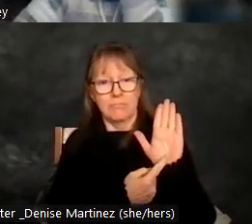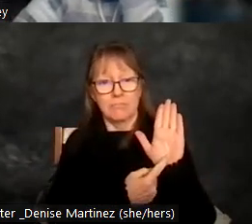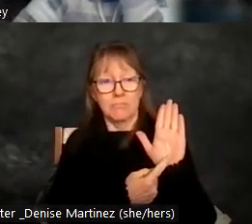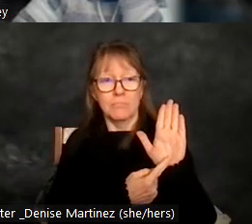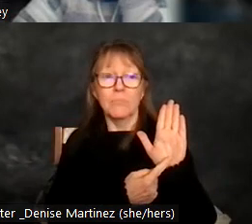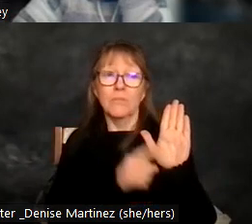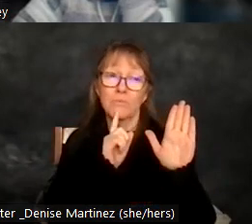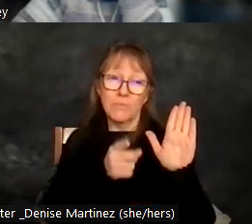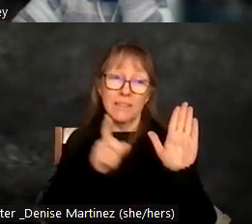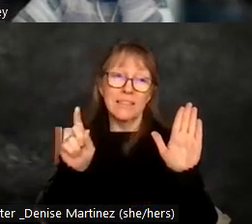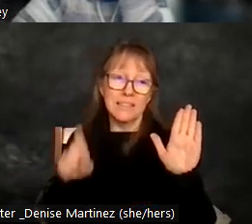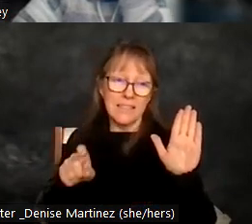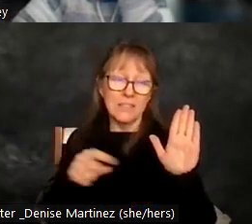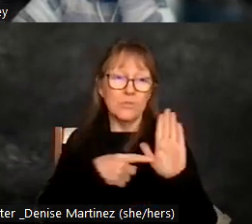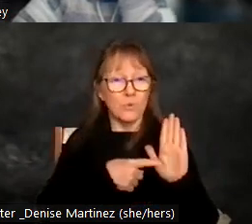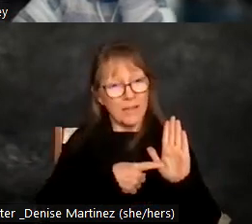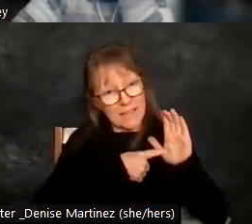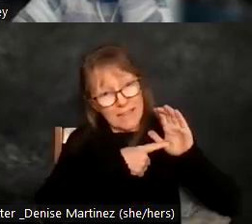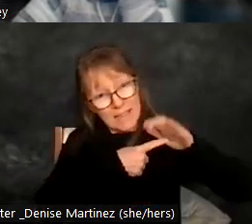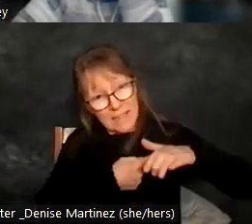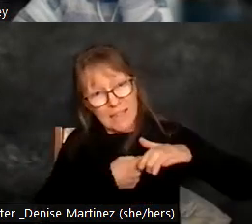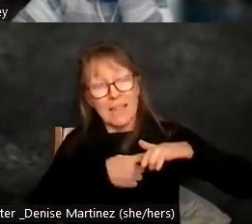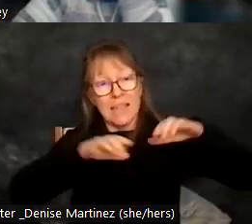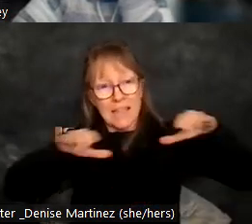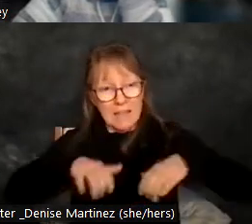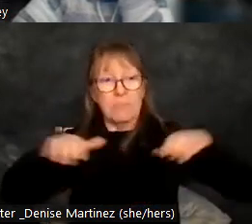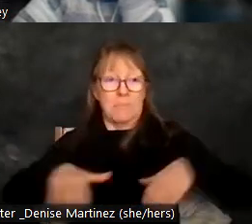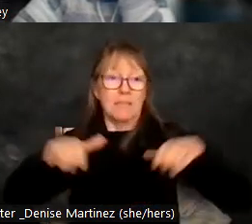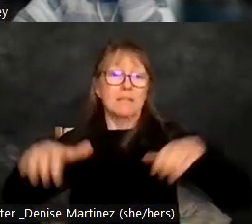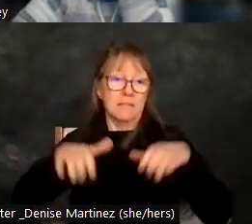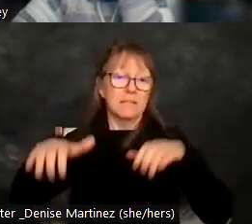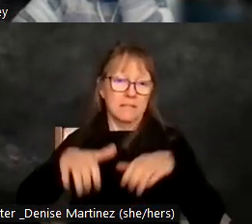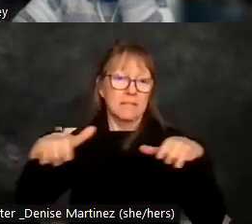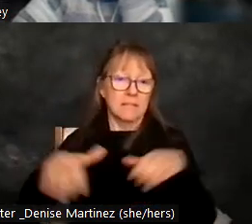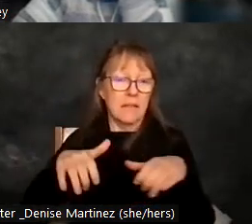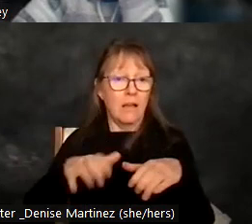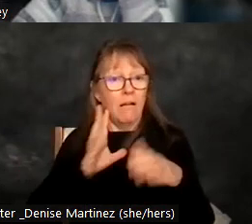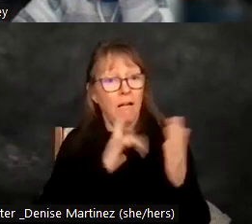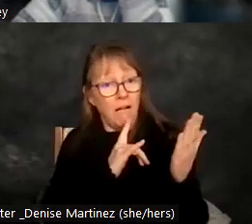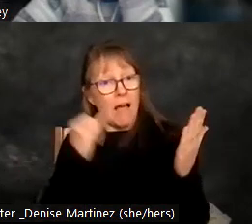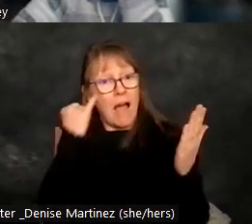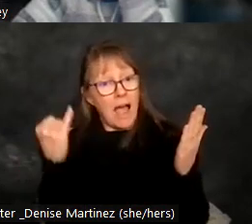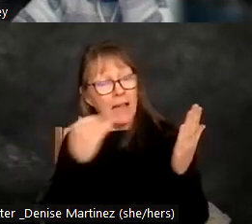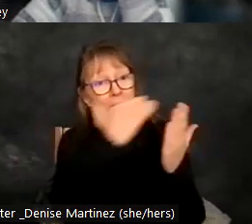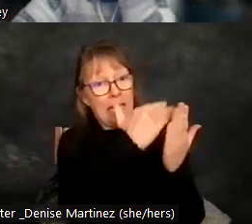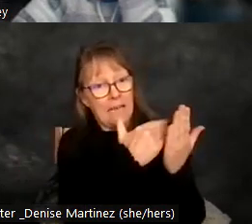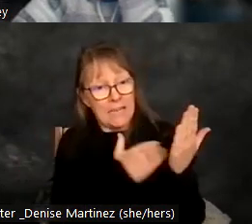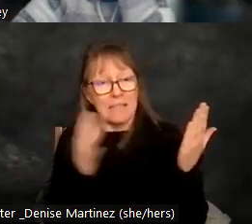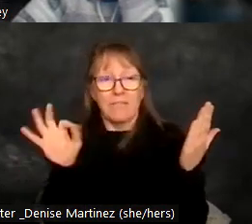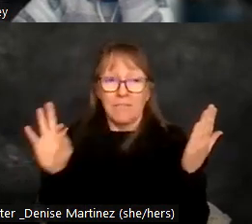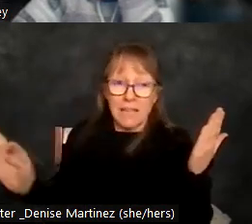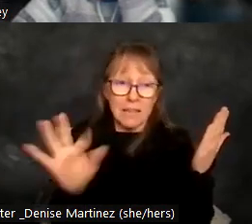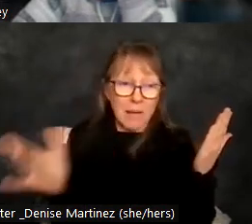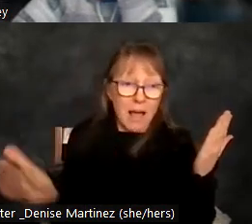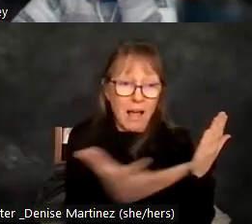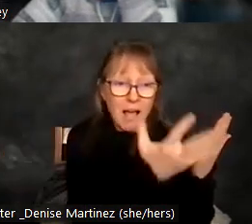meilleur look at the règlement yo implementation side. How do we sur papier ensure qui sont that capables those good d'assurer nous ideas that have c'est bonne gotten idée feedback